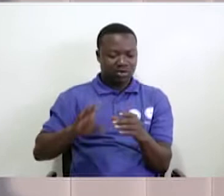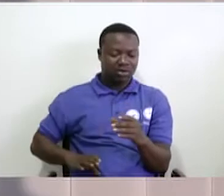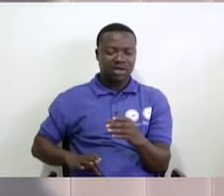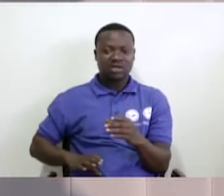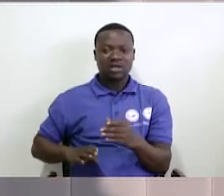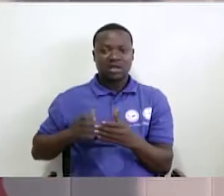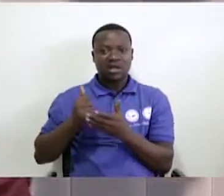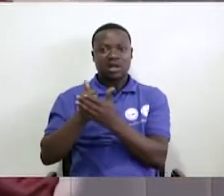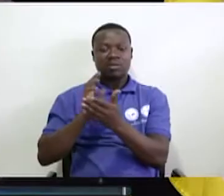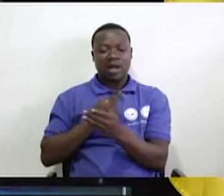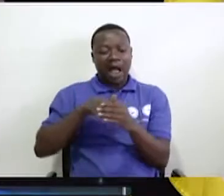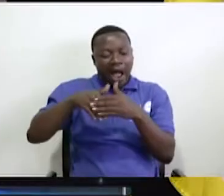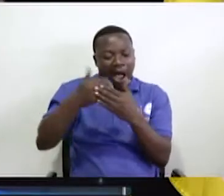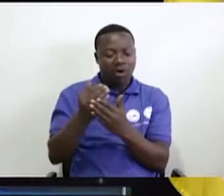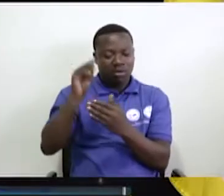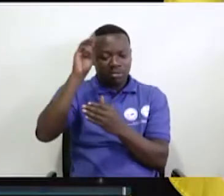is a matter of the mindset.